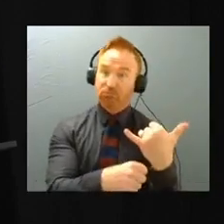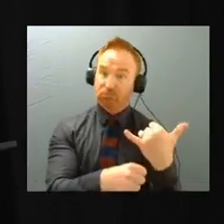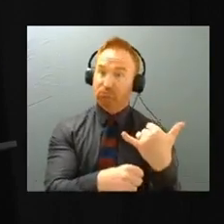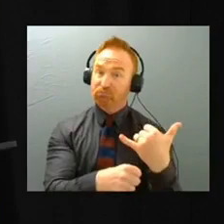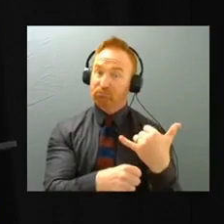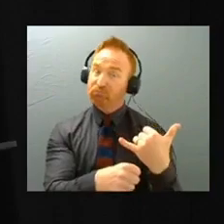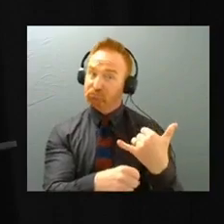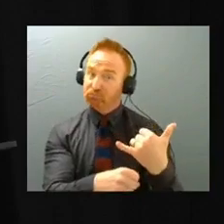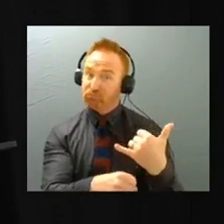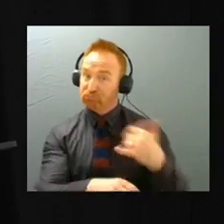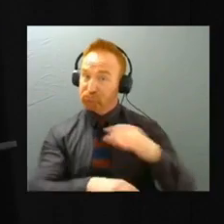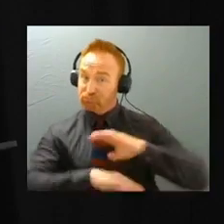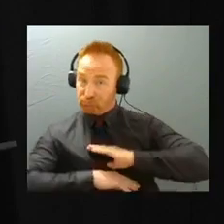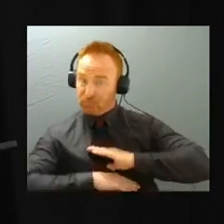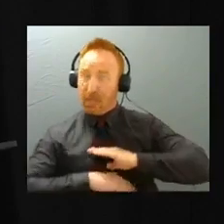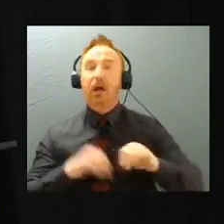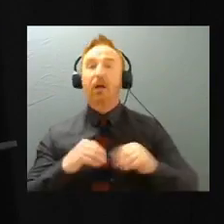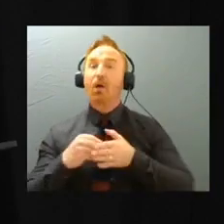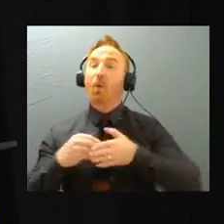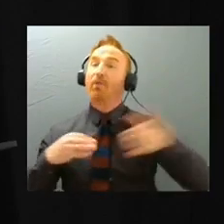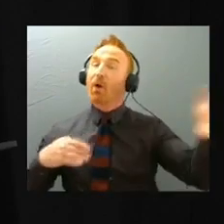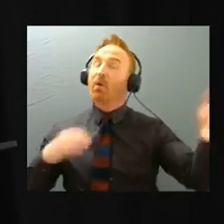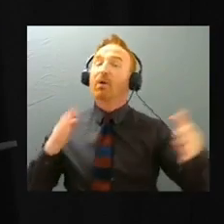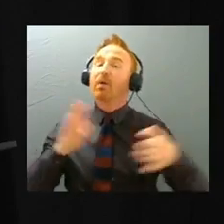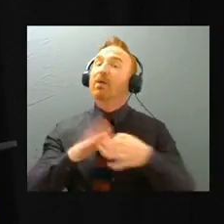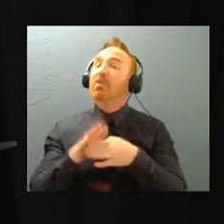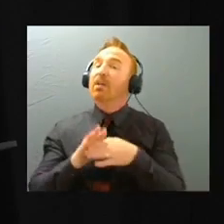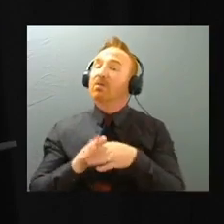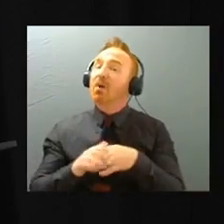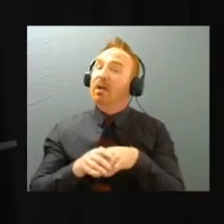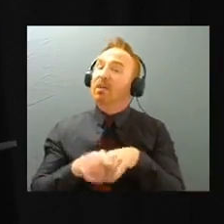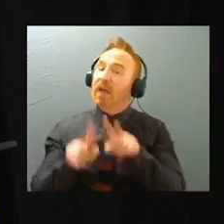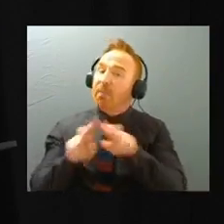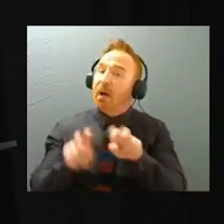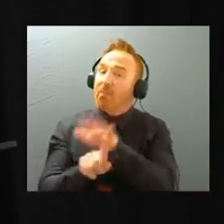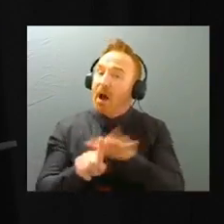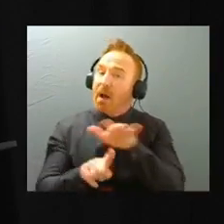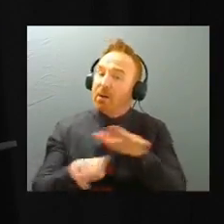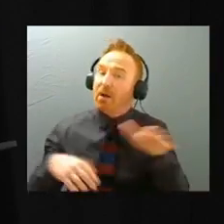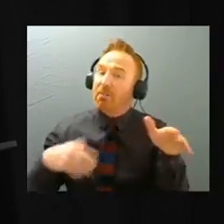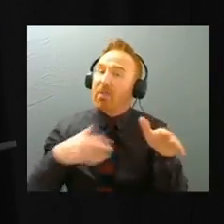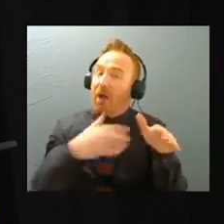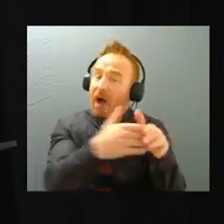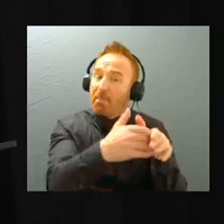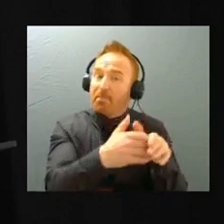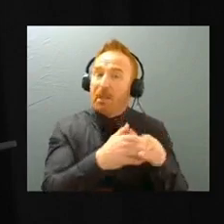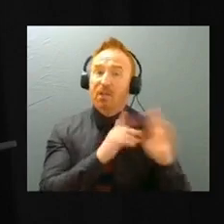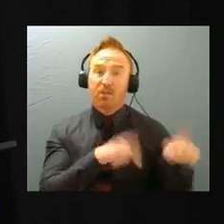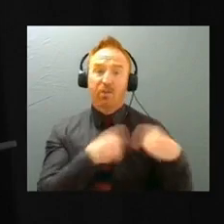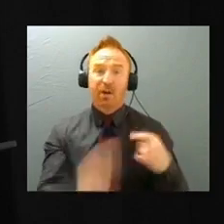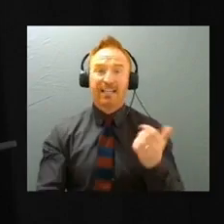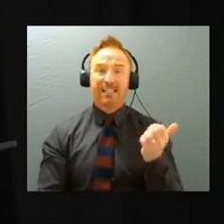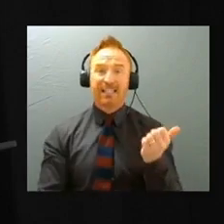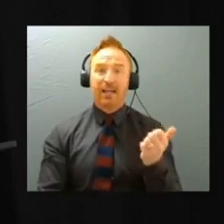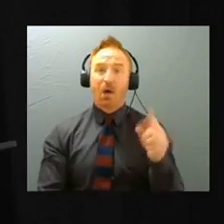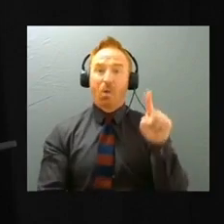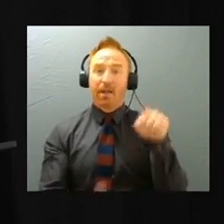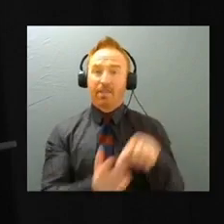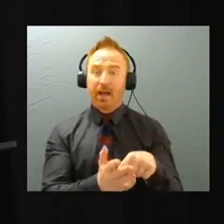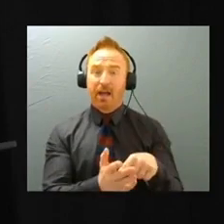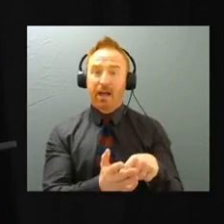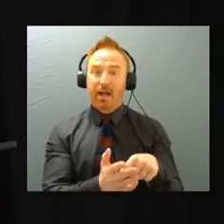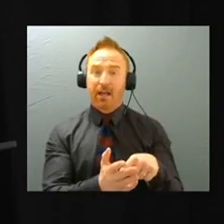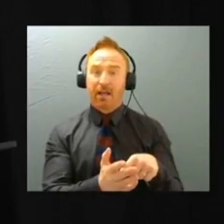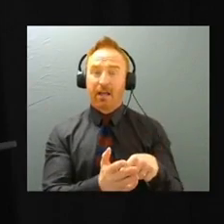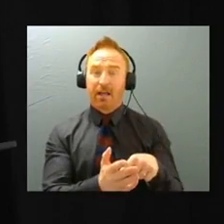situation as we move forward. Folks need to remember that to date over 17,000 travelers have entered into